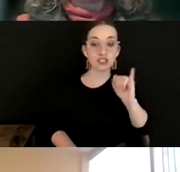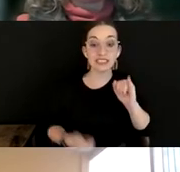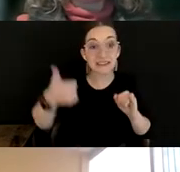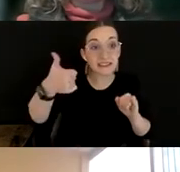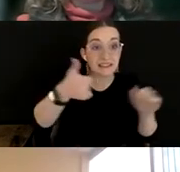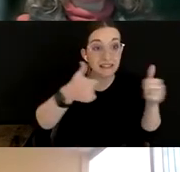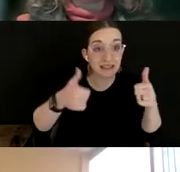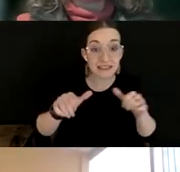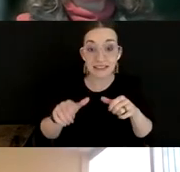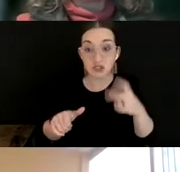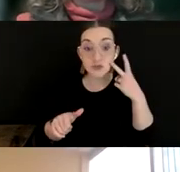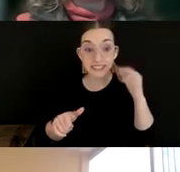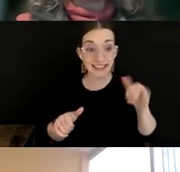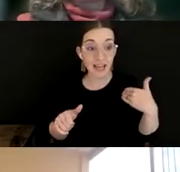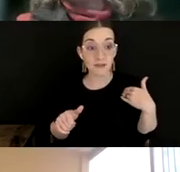So